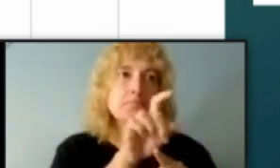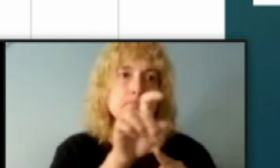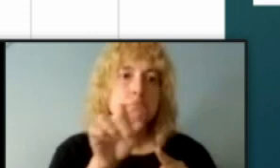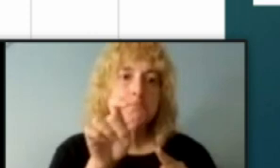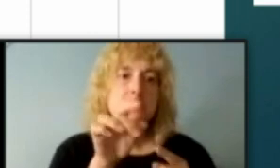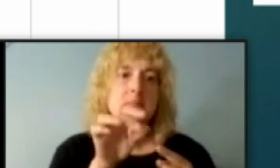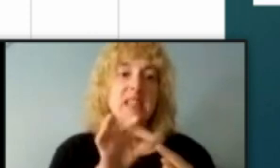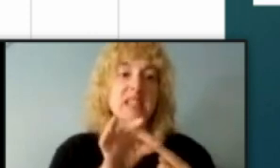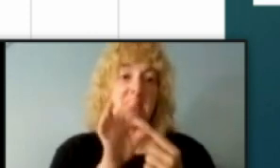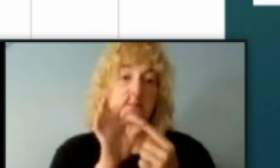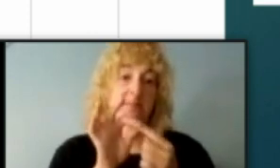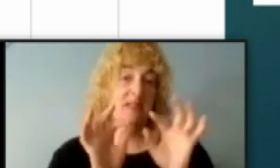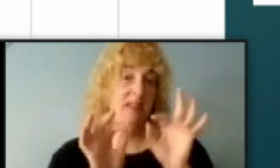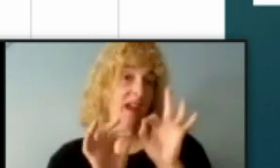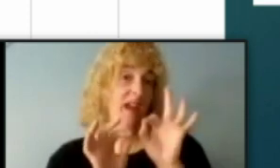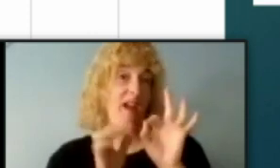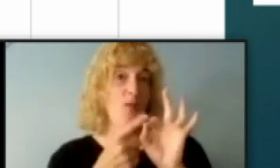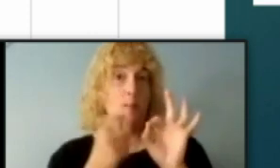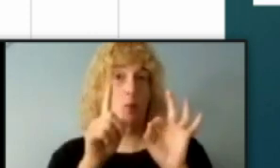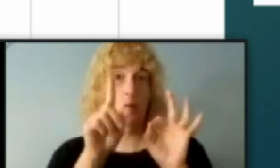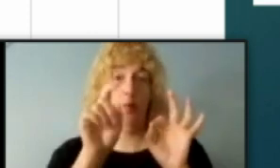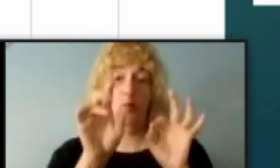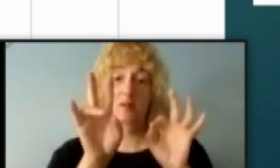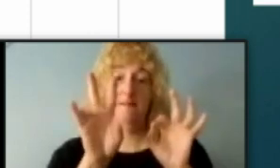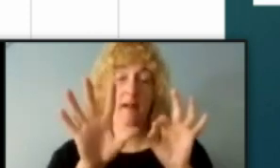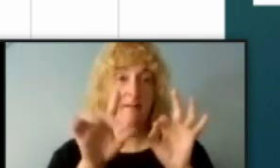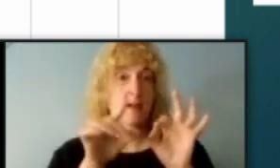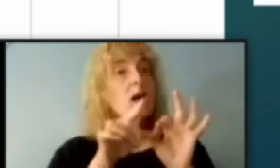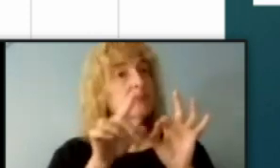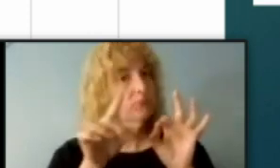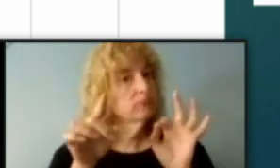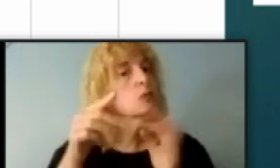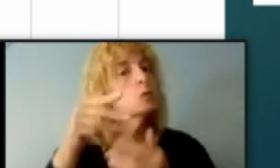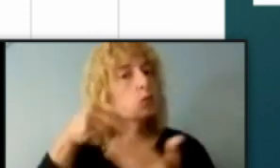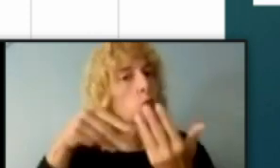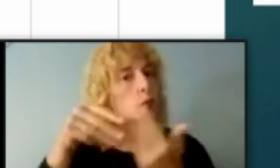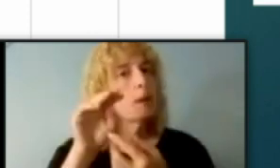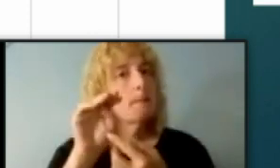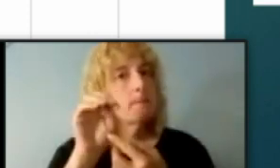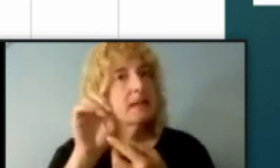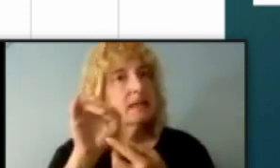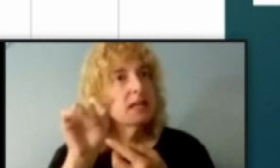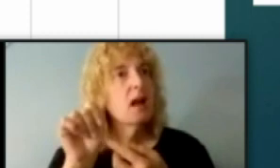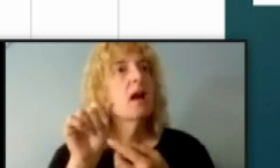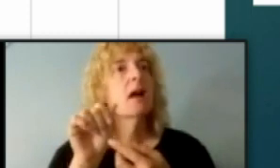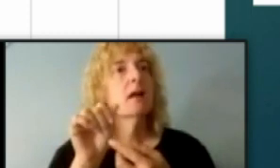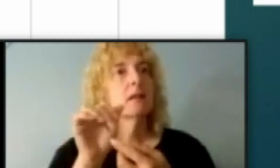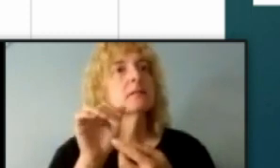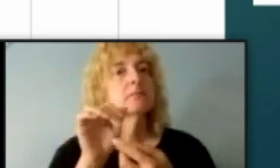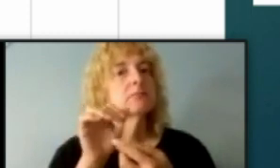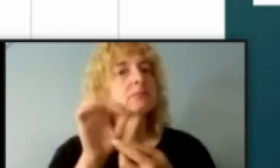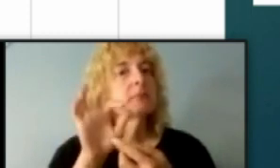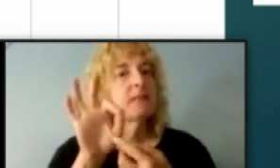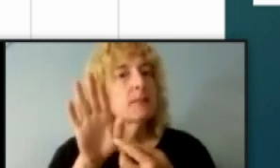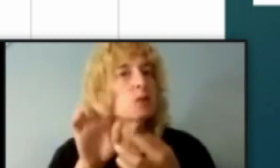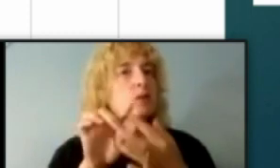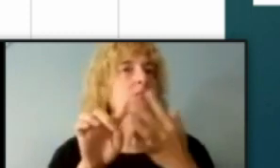of 175, have been engaged in social media to some extent. So it's a very large component of daily